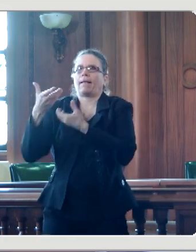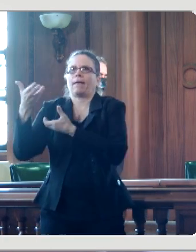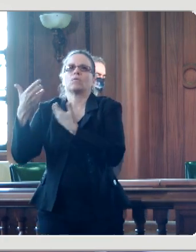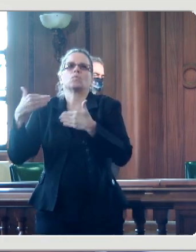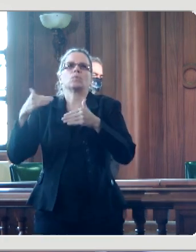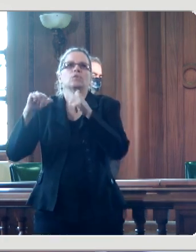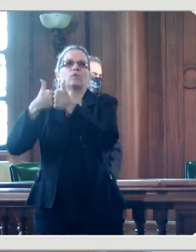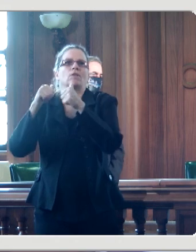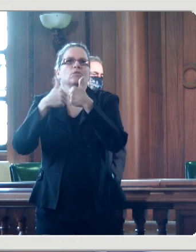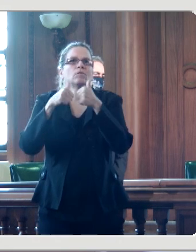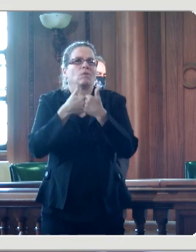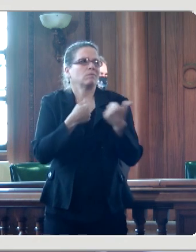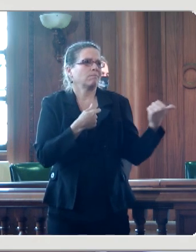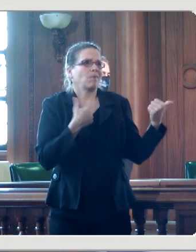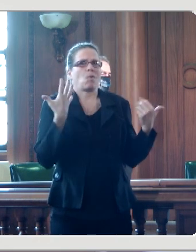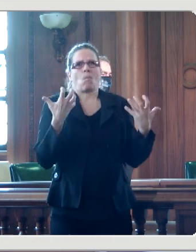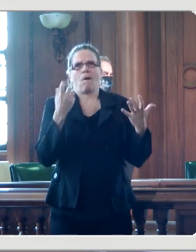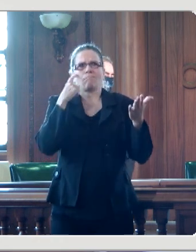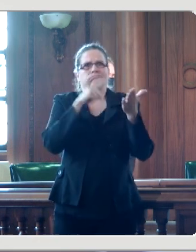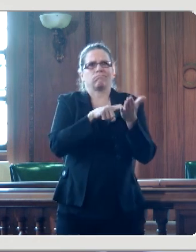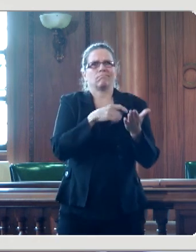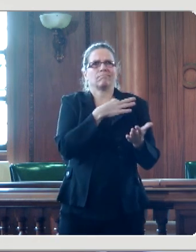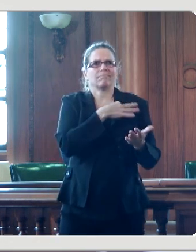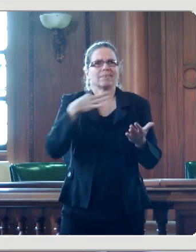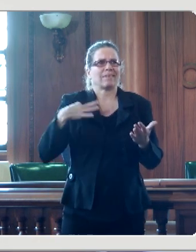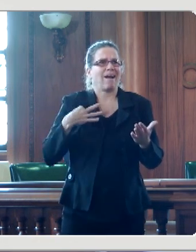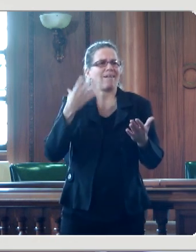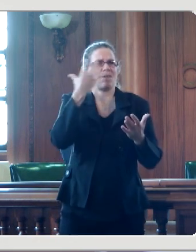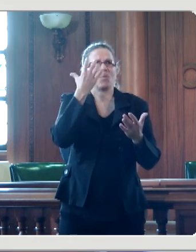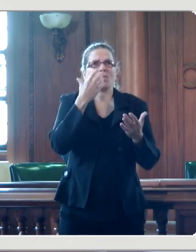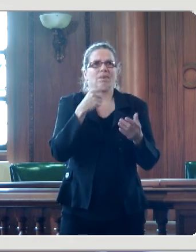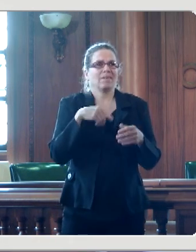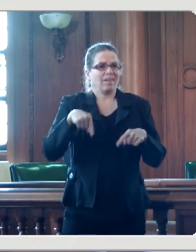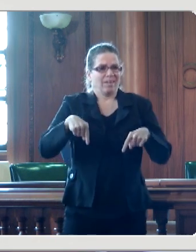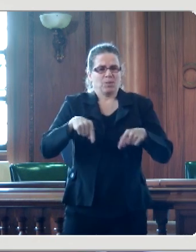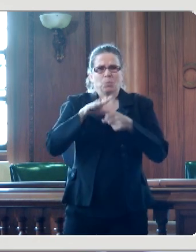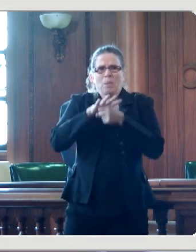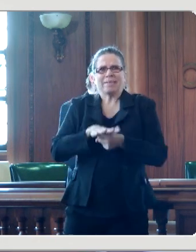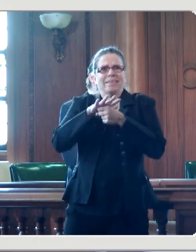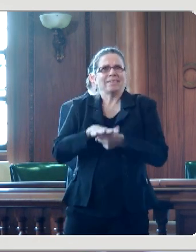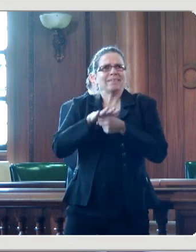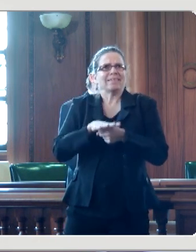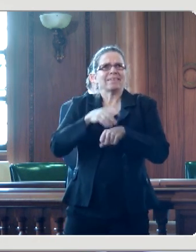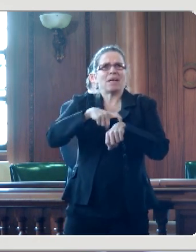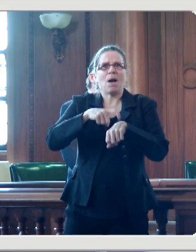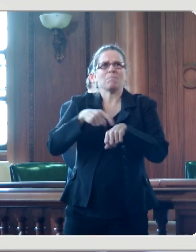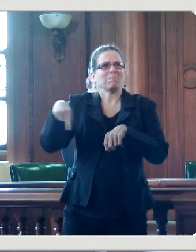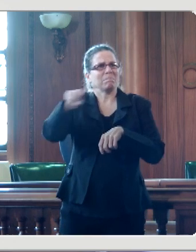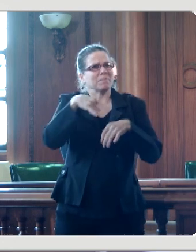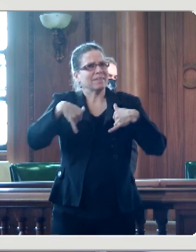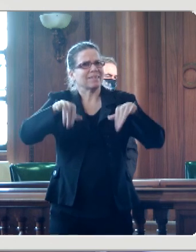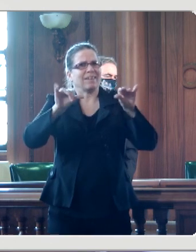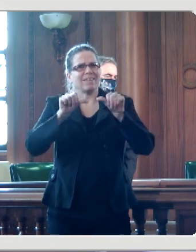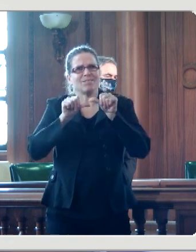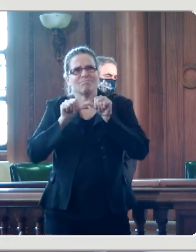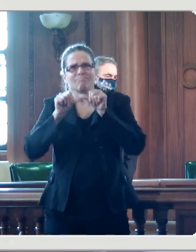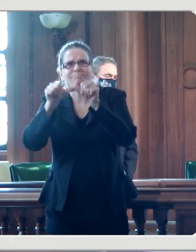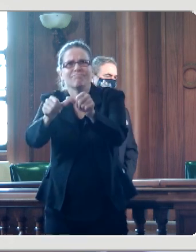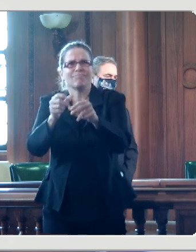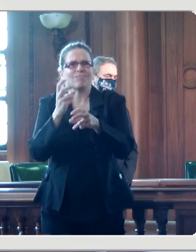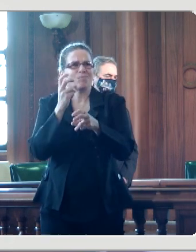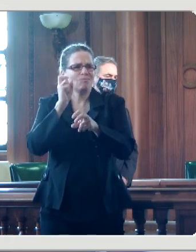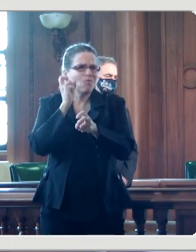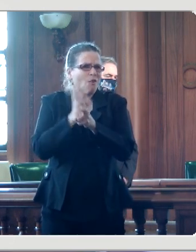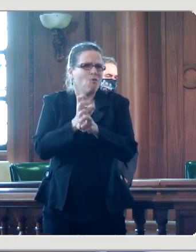they're putting in. These are very stressful times for us with the way we operate. Everyone's doing a fantastic job, from the firefighters,